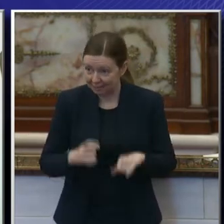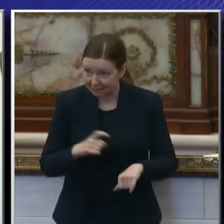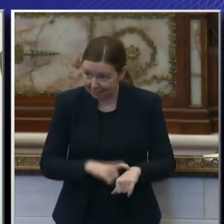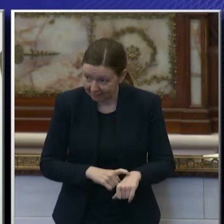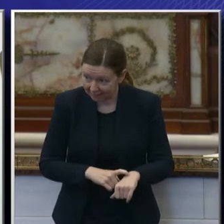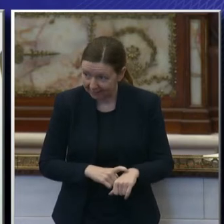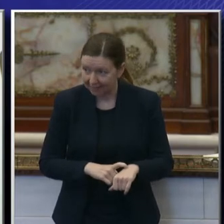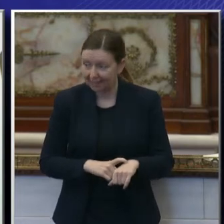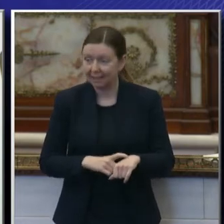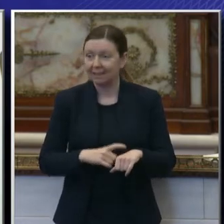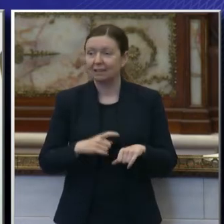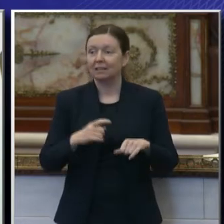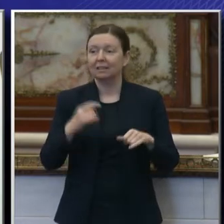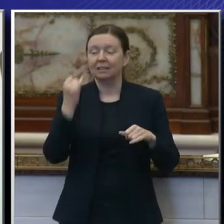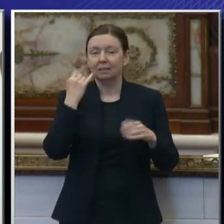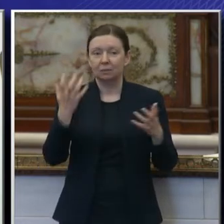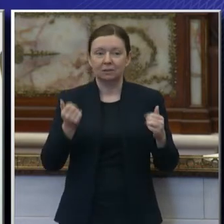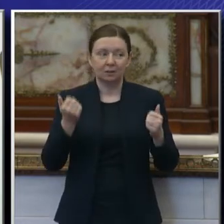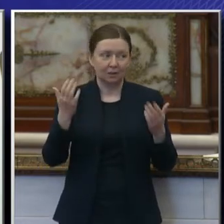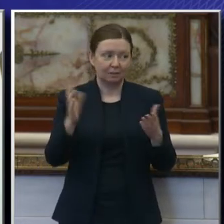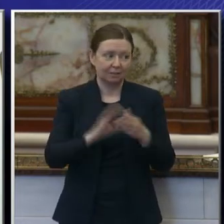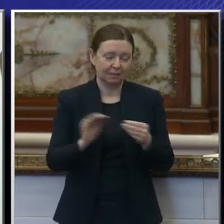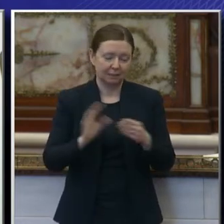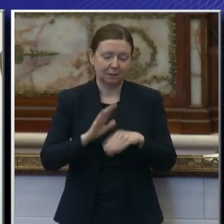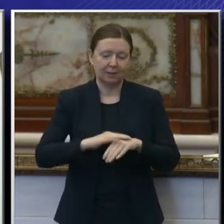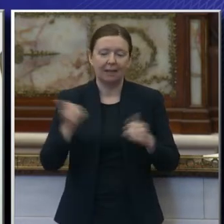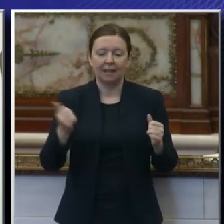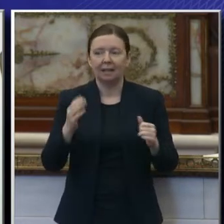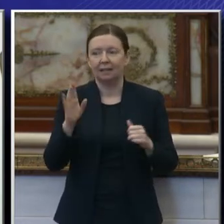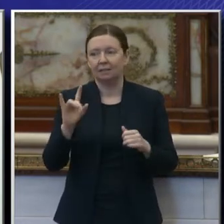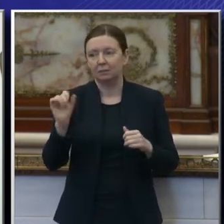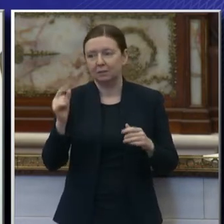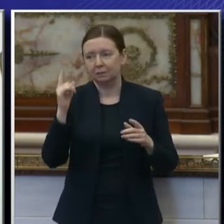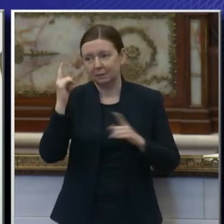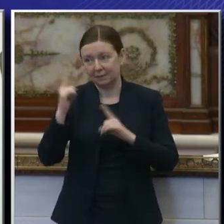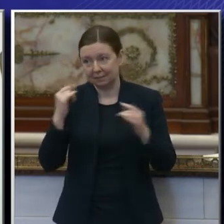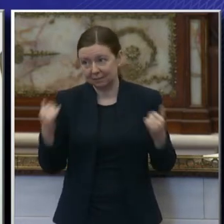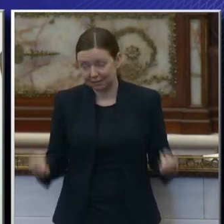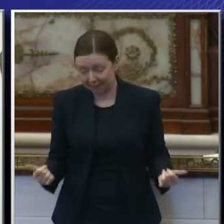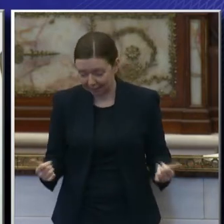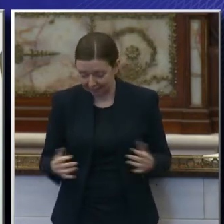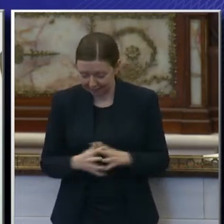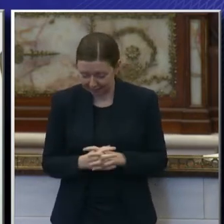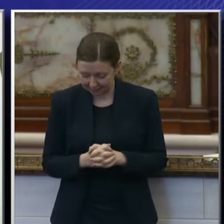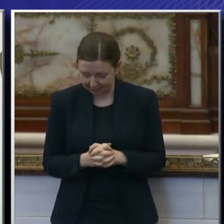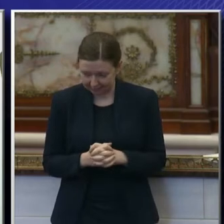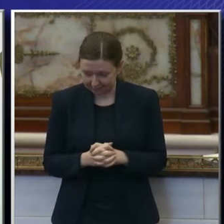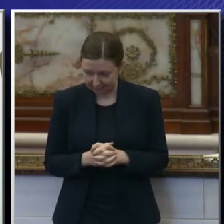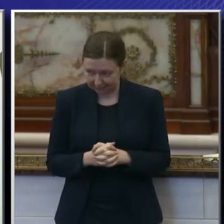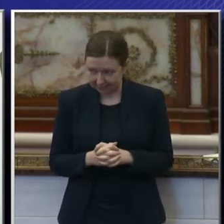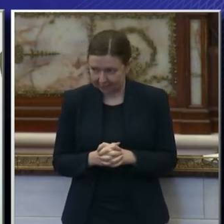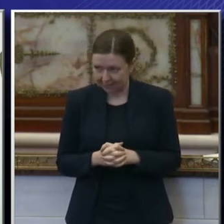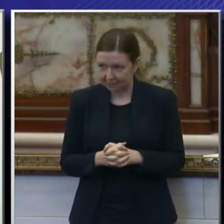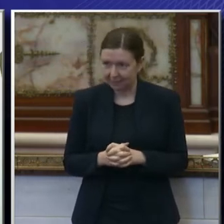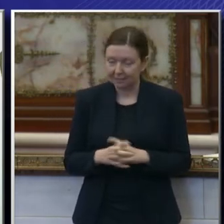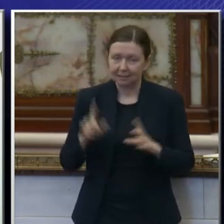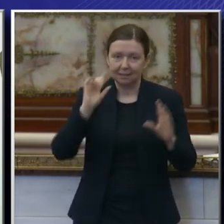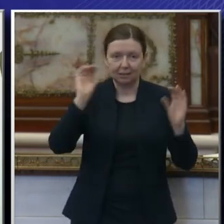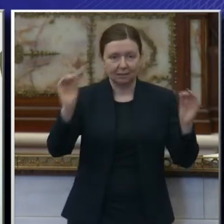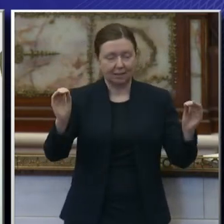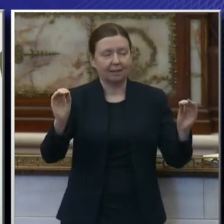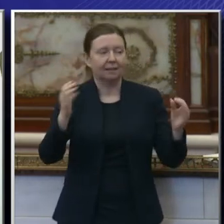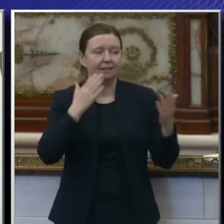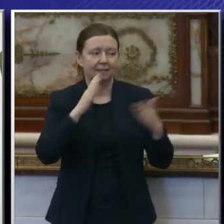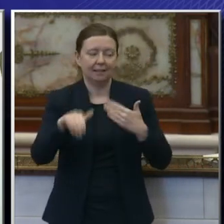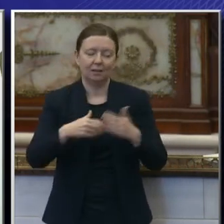name we have failed to call that wishes to offer testimony on any of the bills being considered today. Hearing none, I would like to